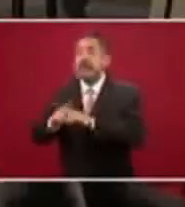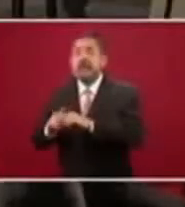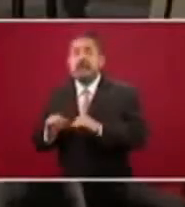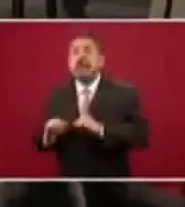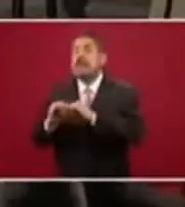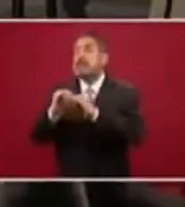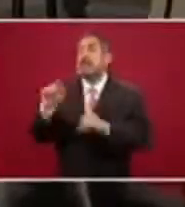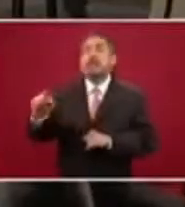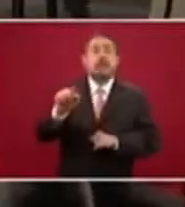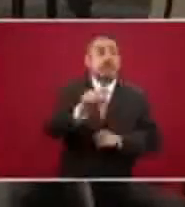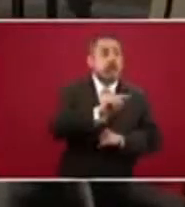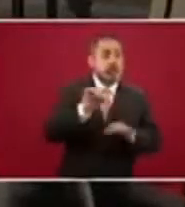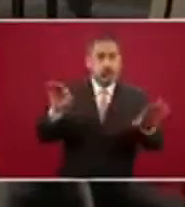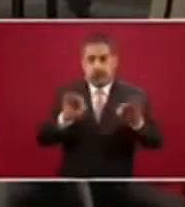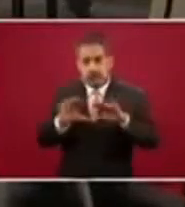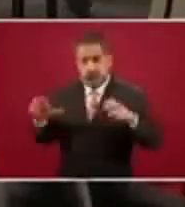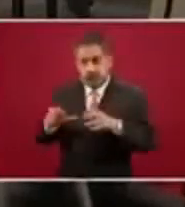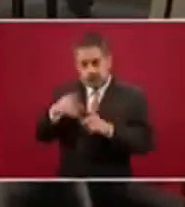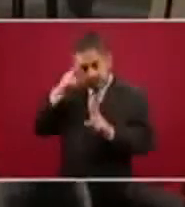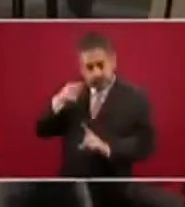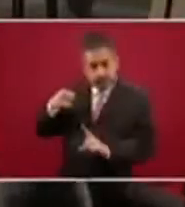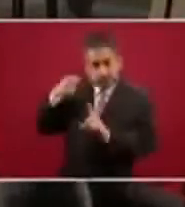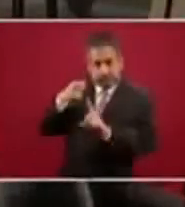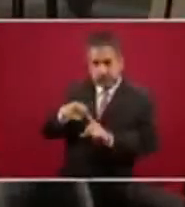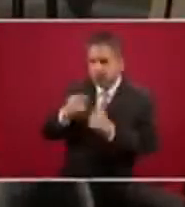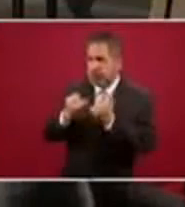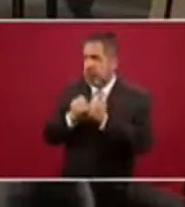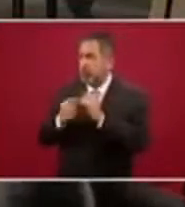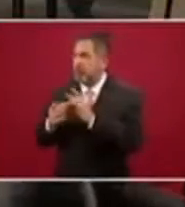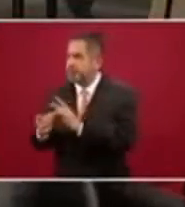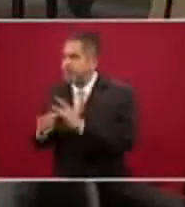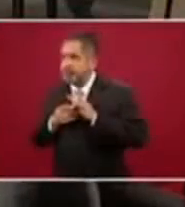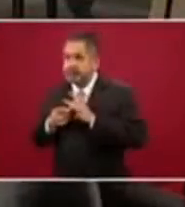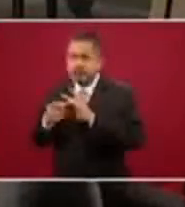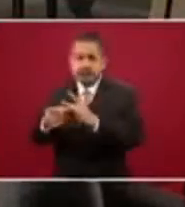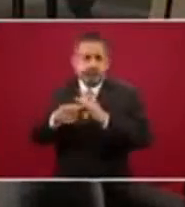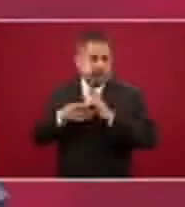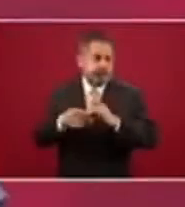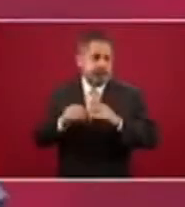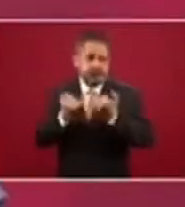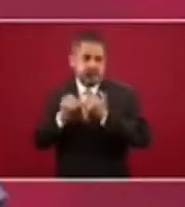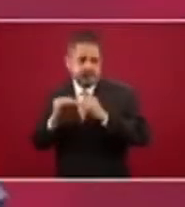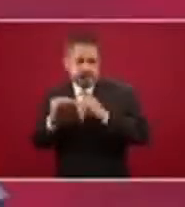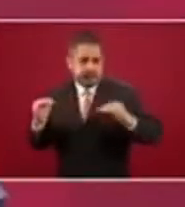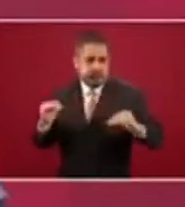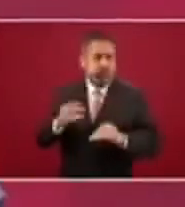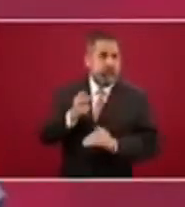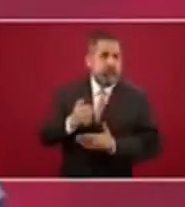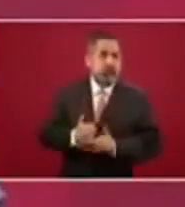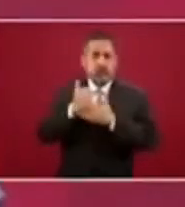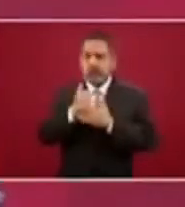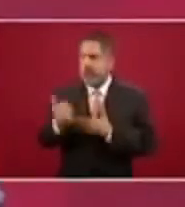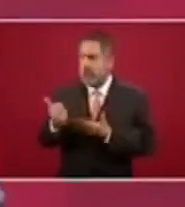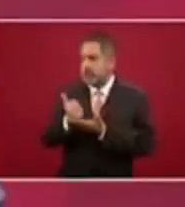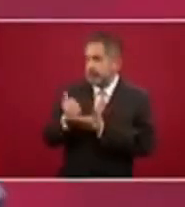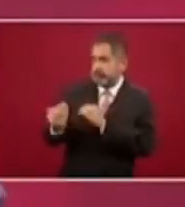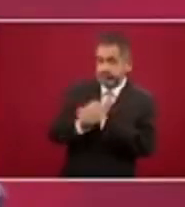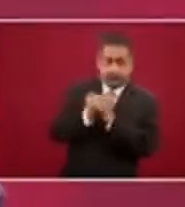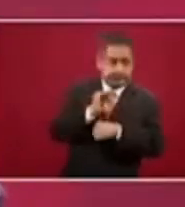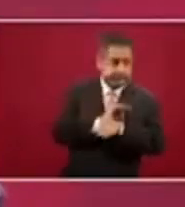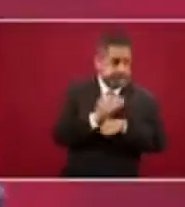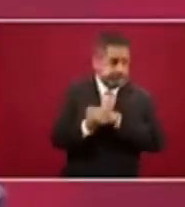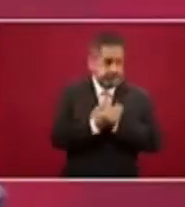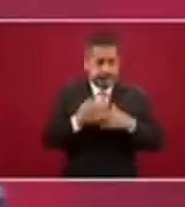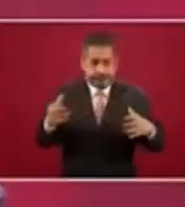Number 9. President Jorge Carlos de Almeida Fonseca of Cape Verde. President Jorge